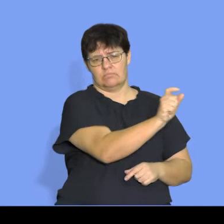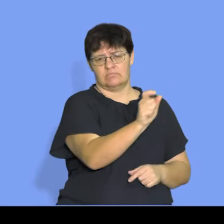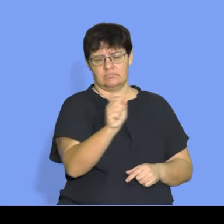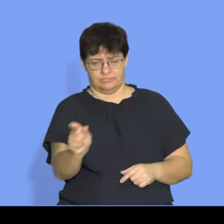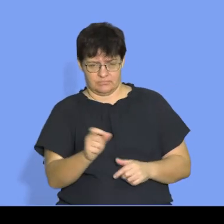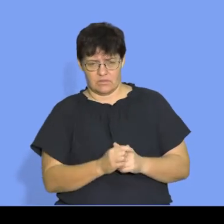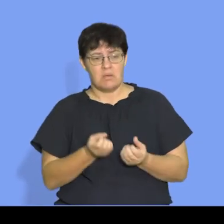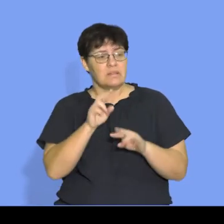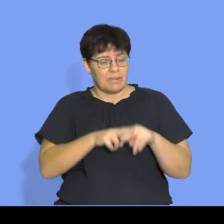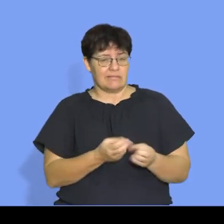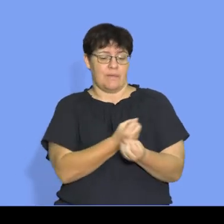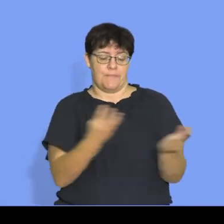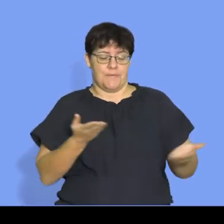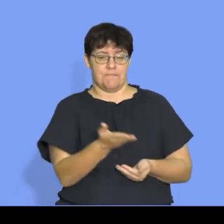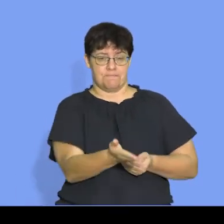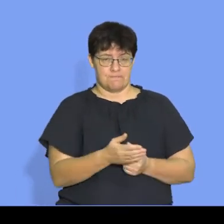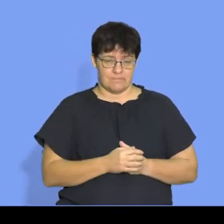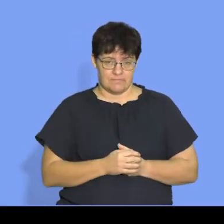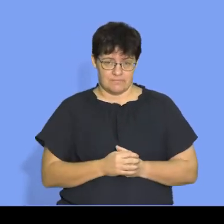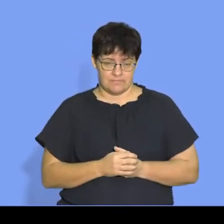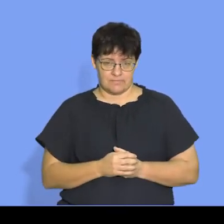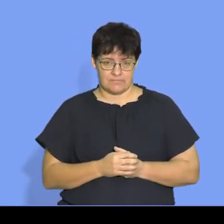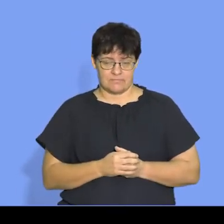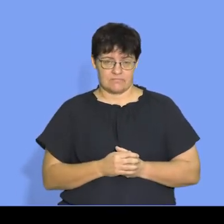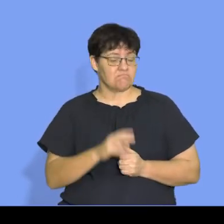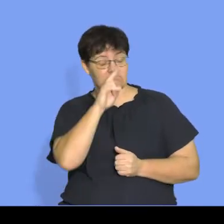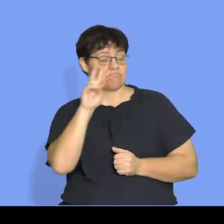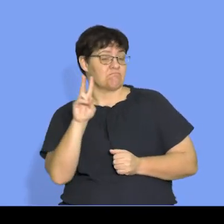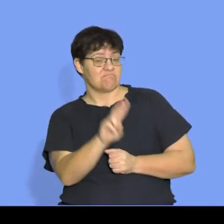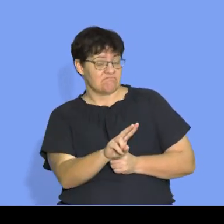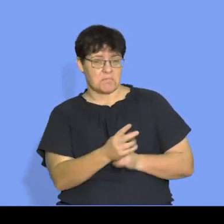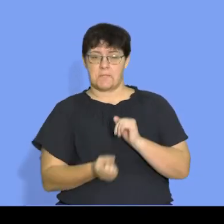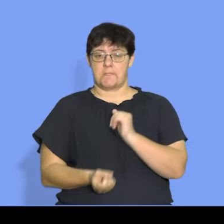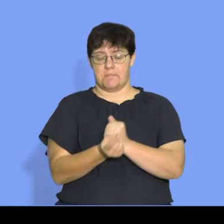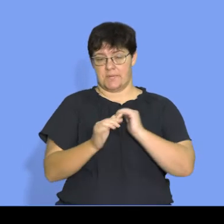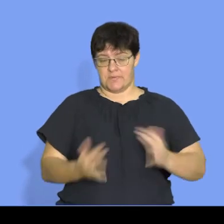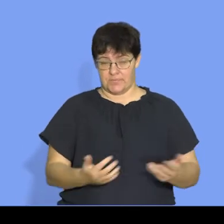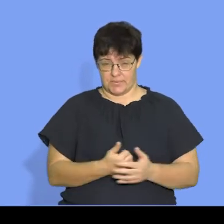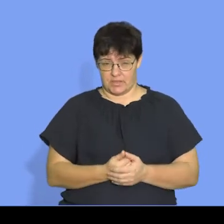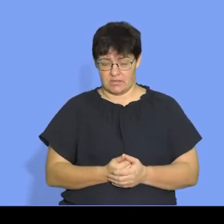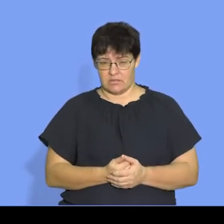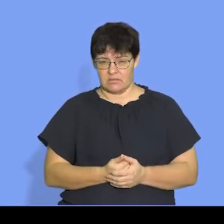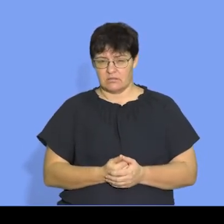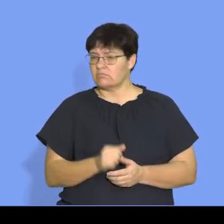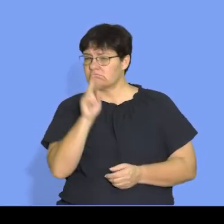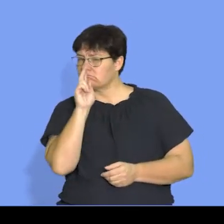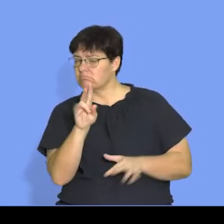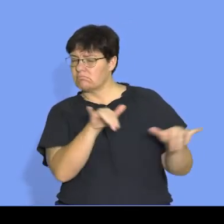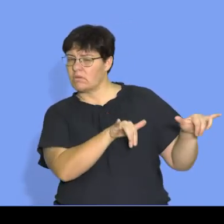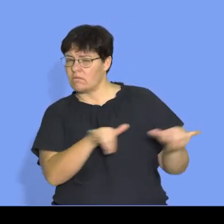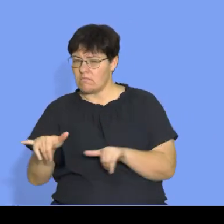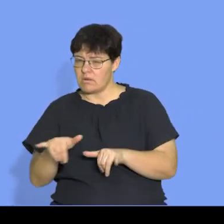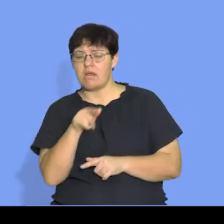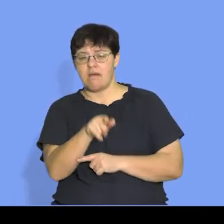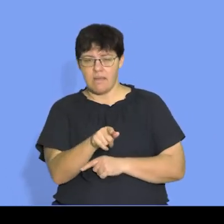many terms you have. Let's actually see how this comes about. So here you can see my common factor will be